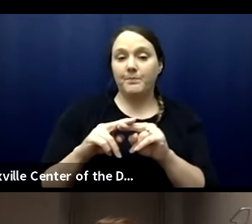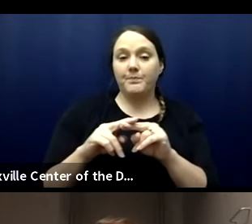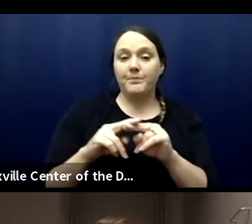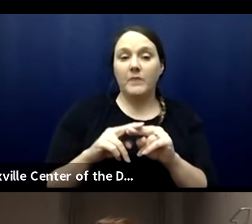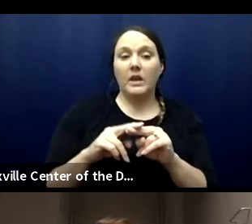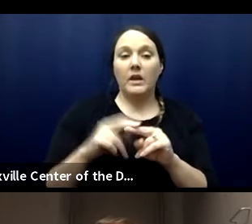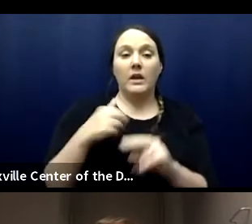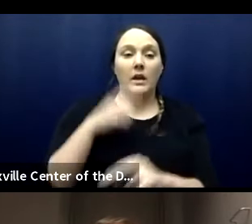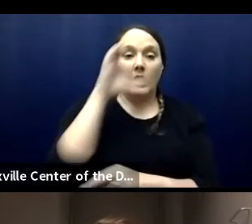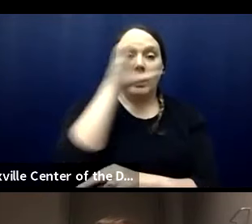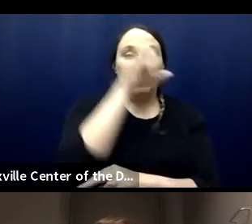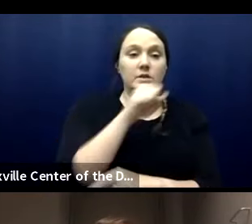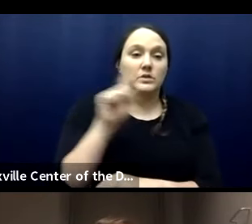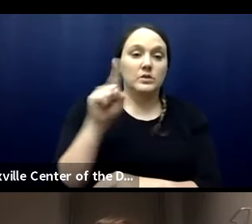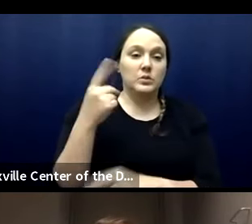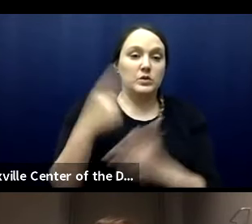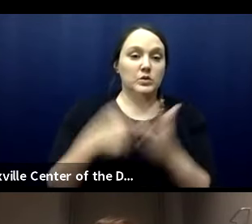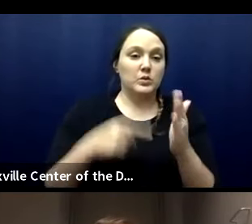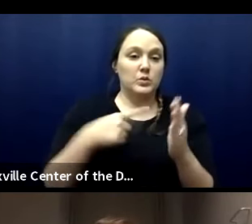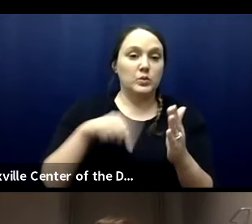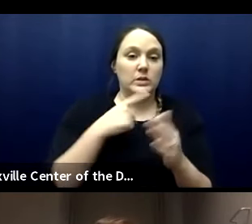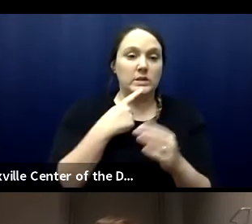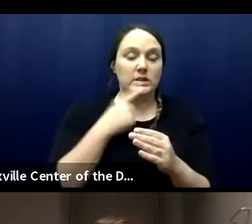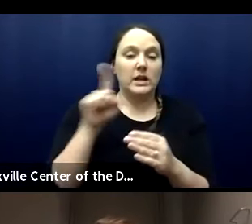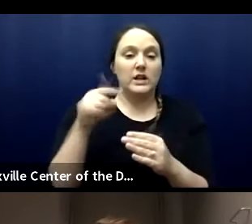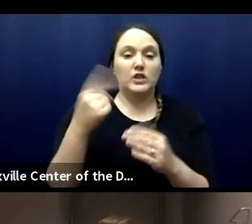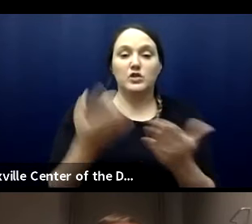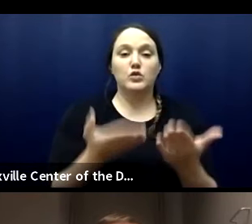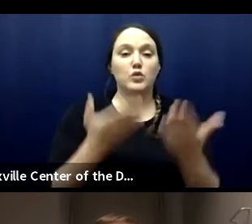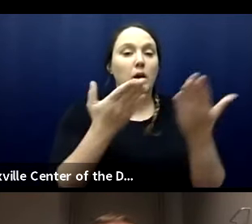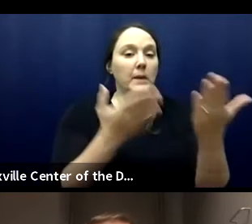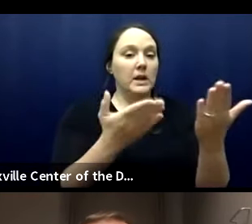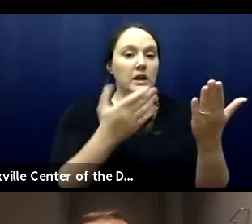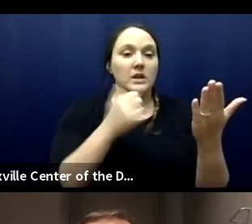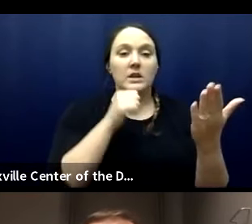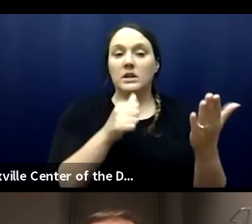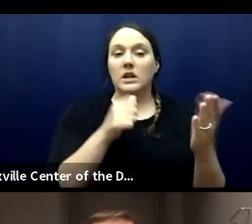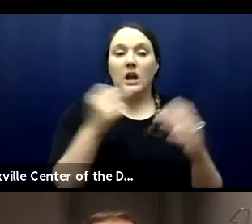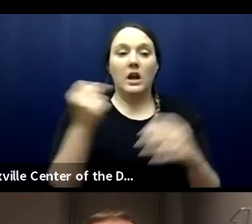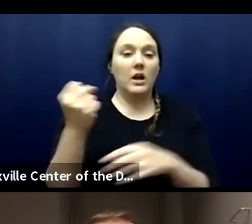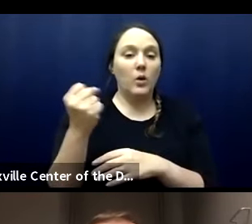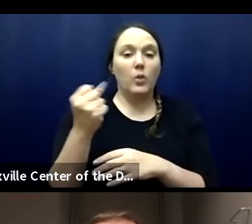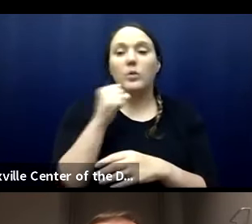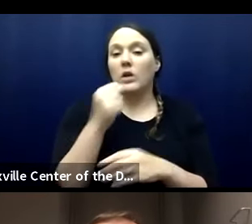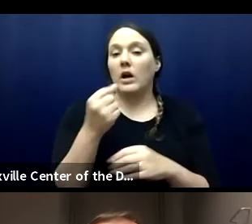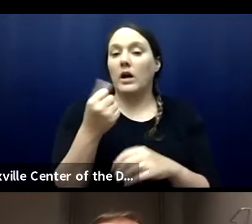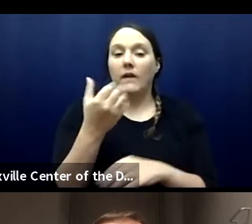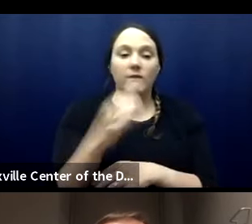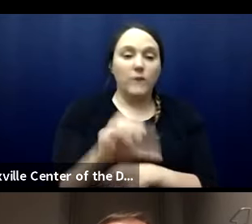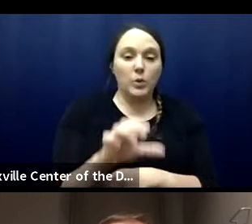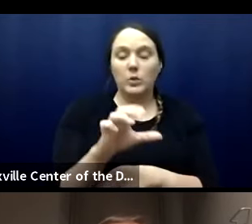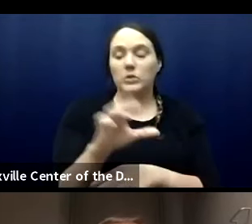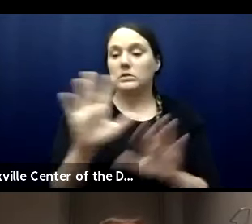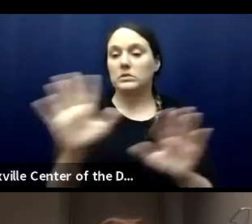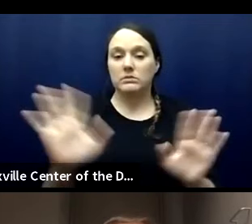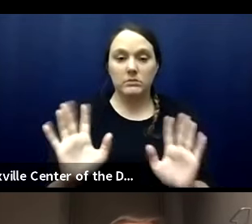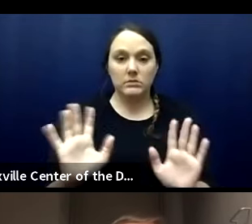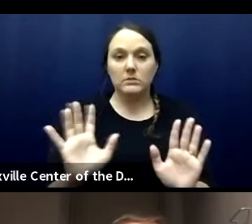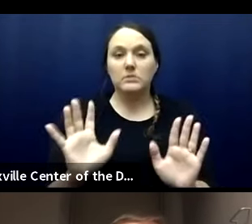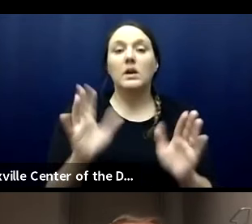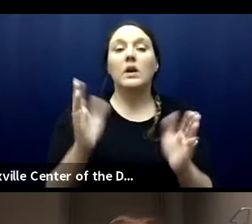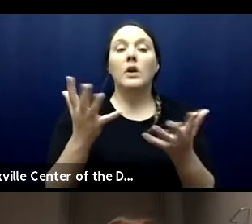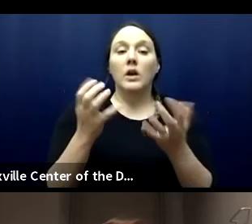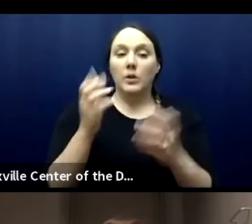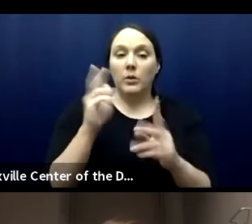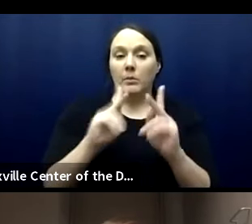I assume it's just what we said. It's a recommendation. We're not holding anybody to it. We want people to honor the 5